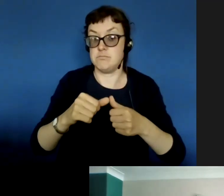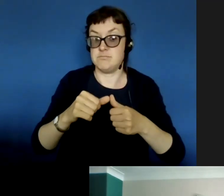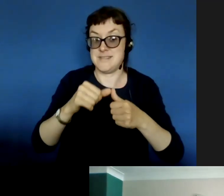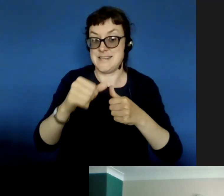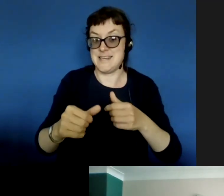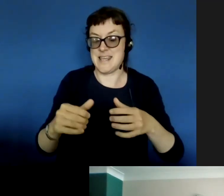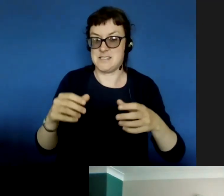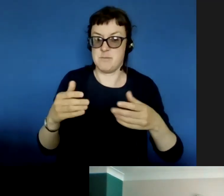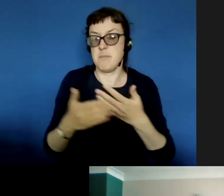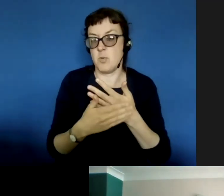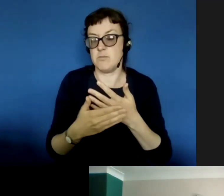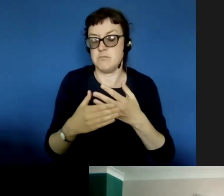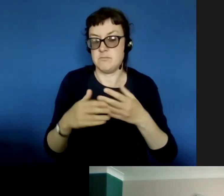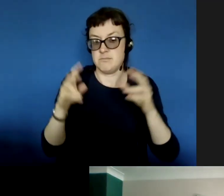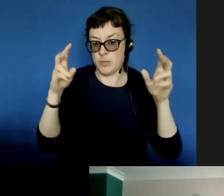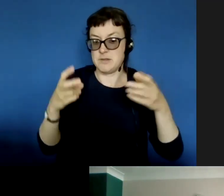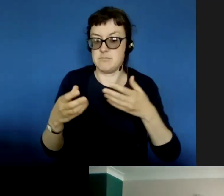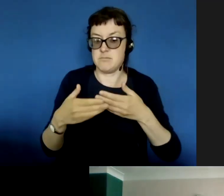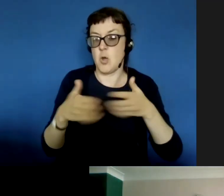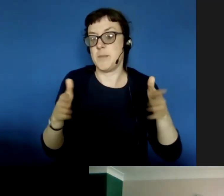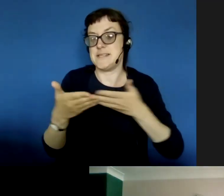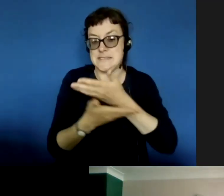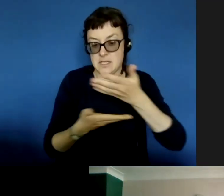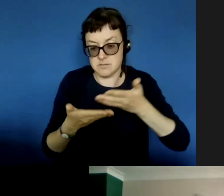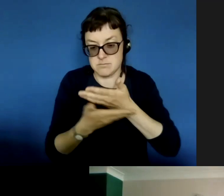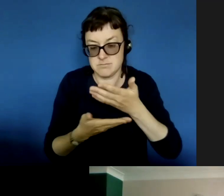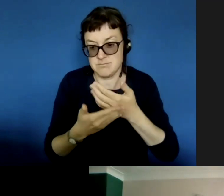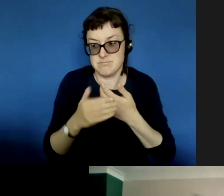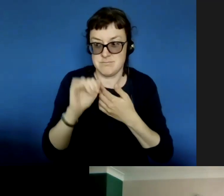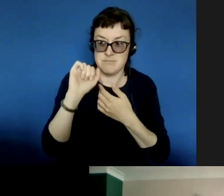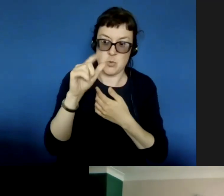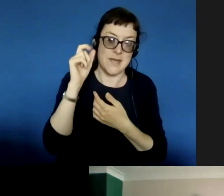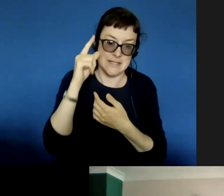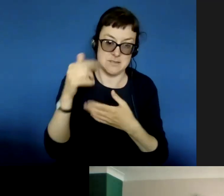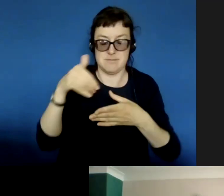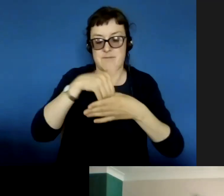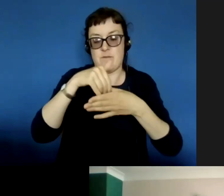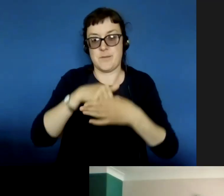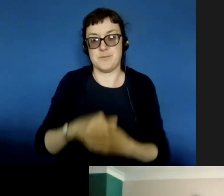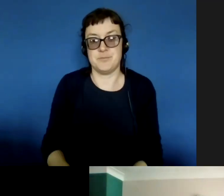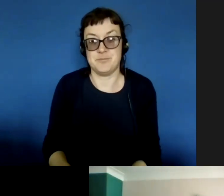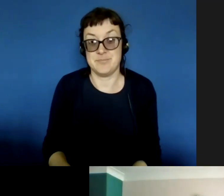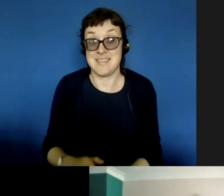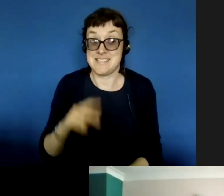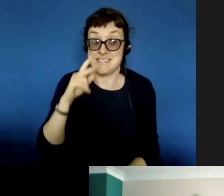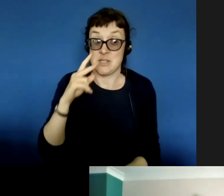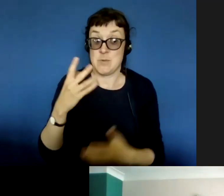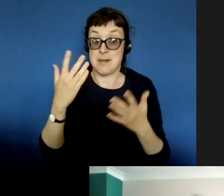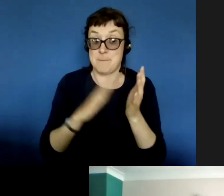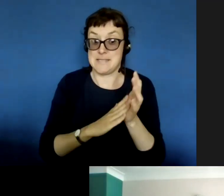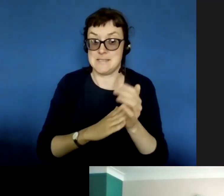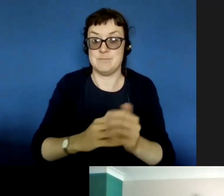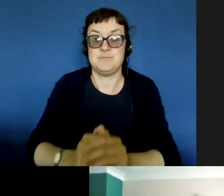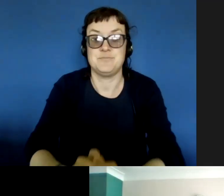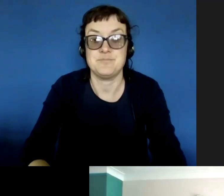which is a bit more open discussion and a bit more getting you guys involved as well. So I'll see you all in 10 minutes.